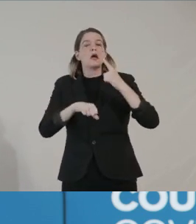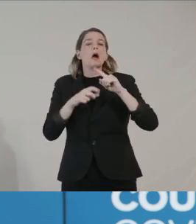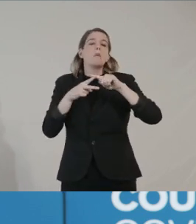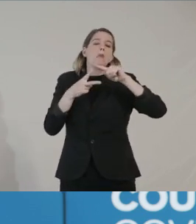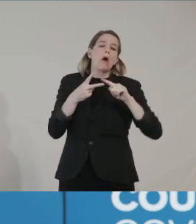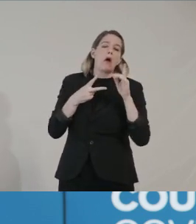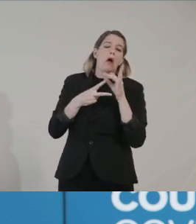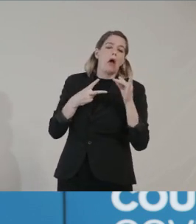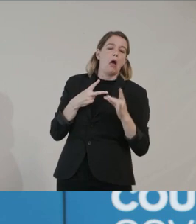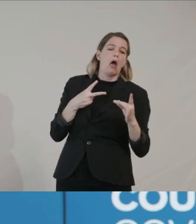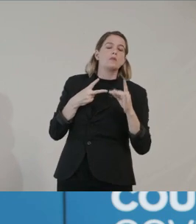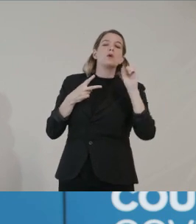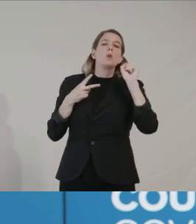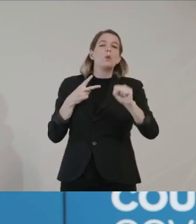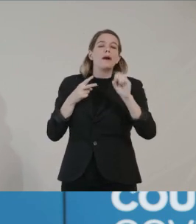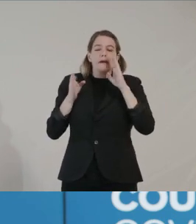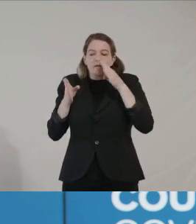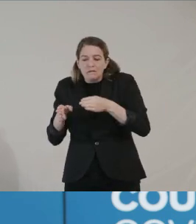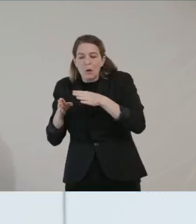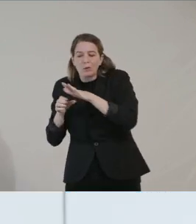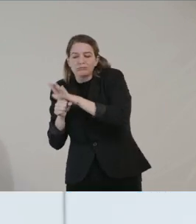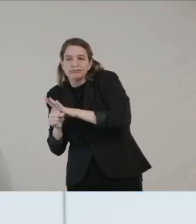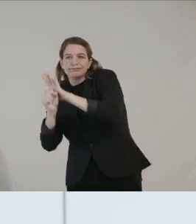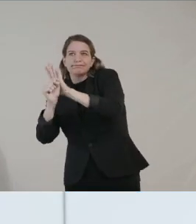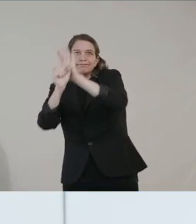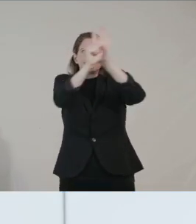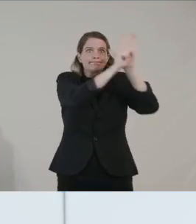as we have the proper information.